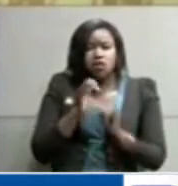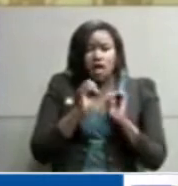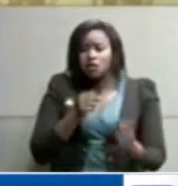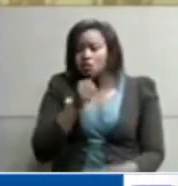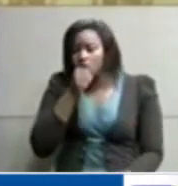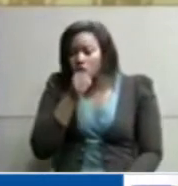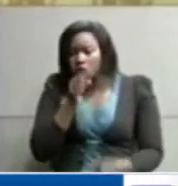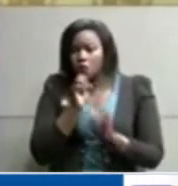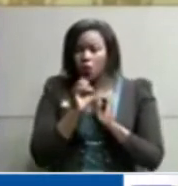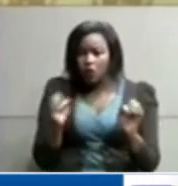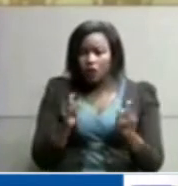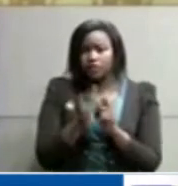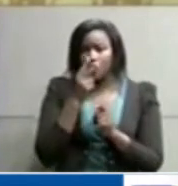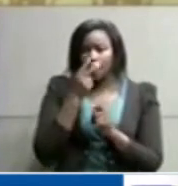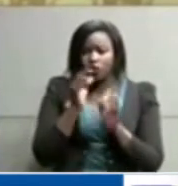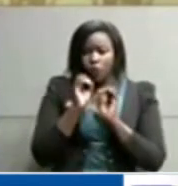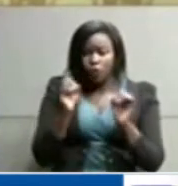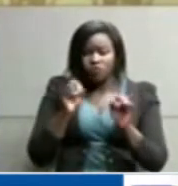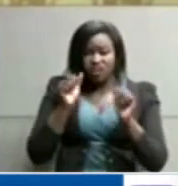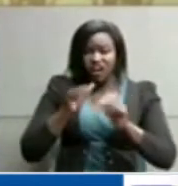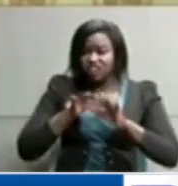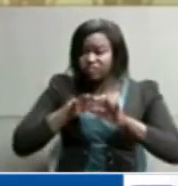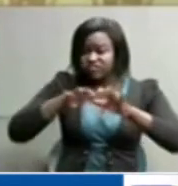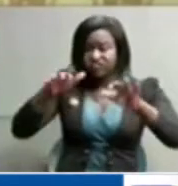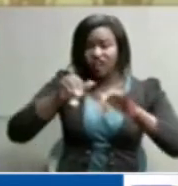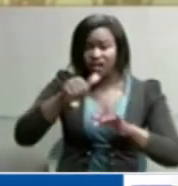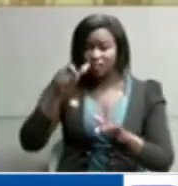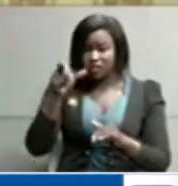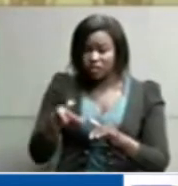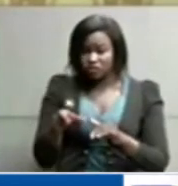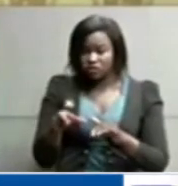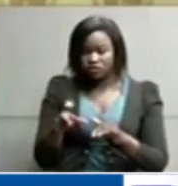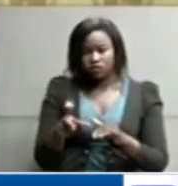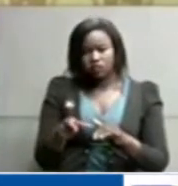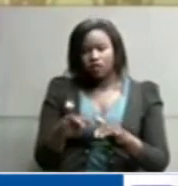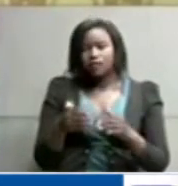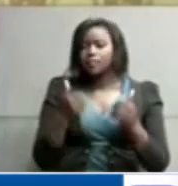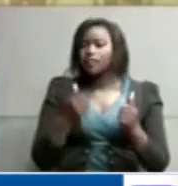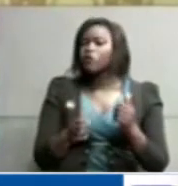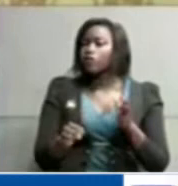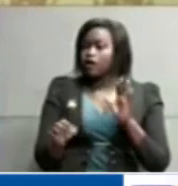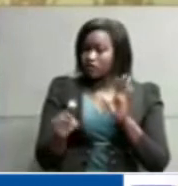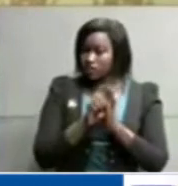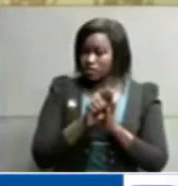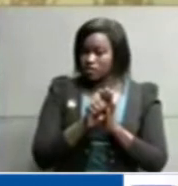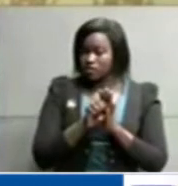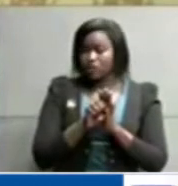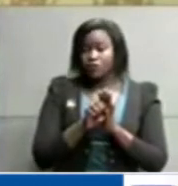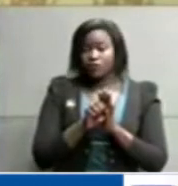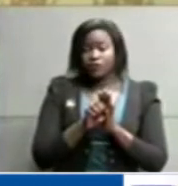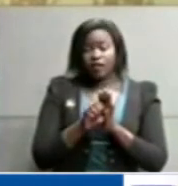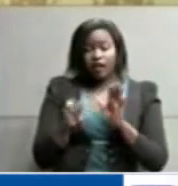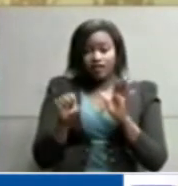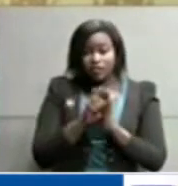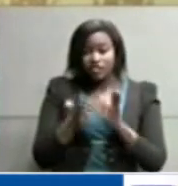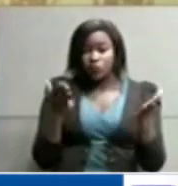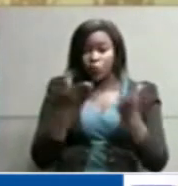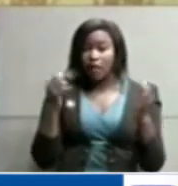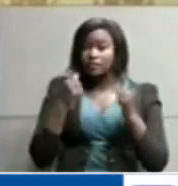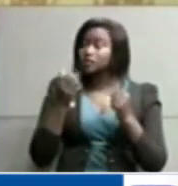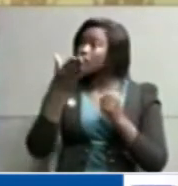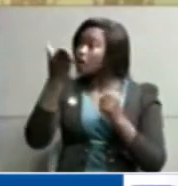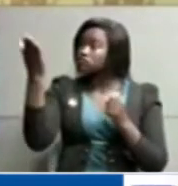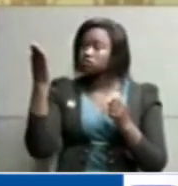virus? The evidence from where this disease has so far been is that yes, it